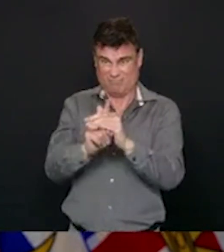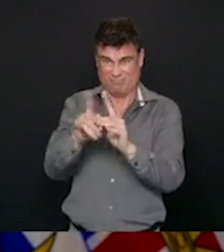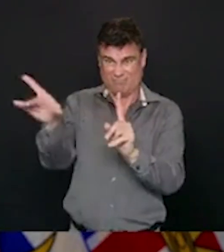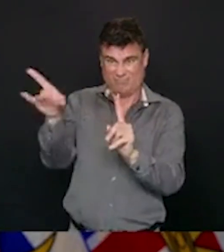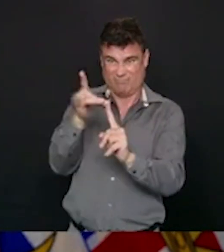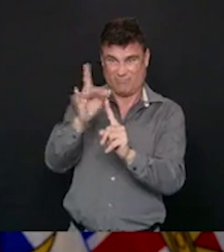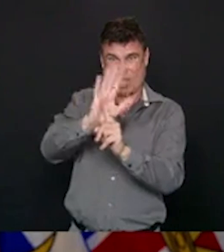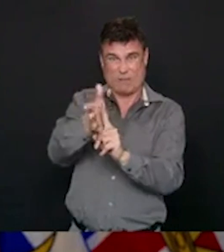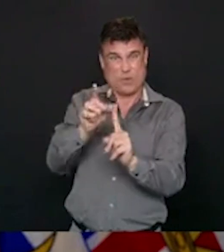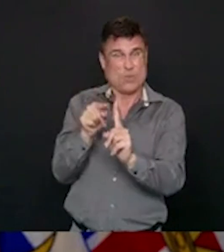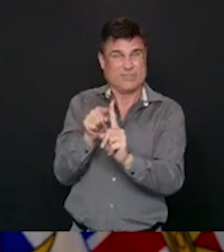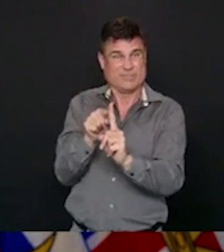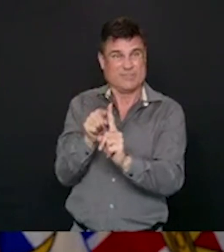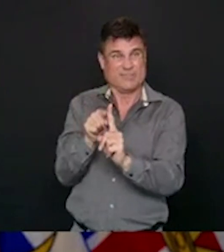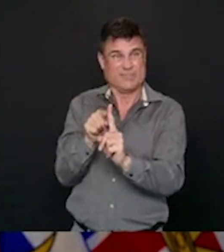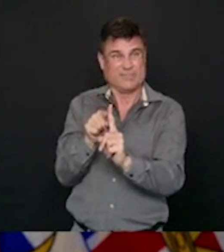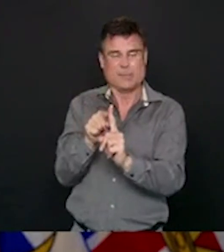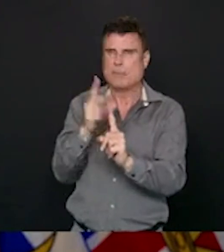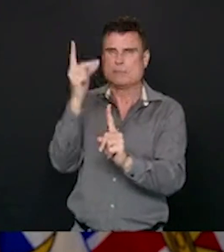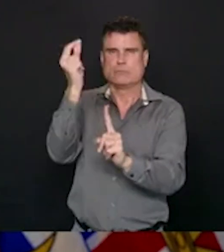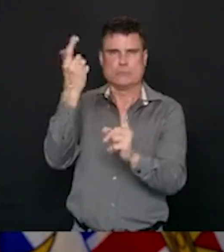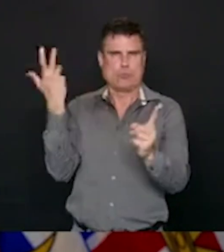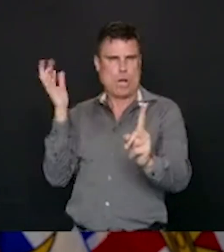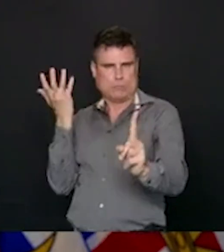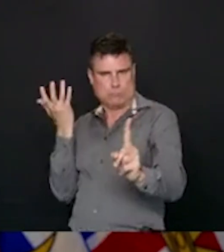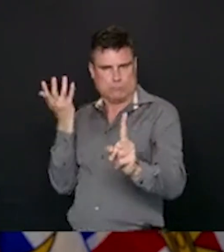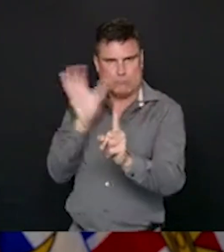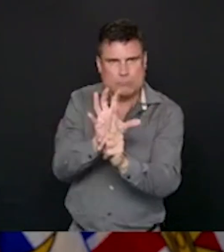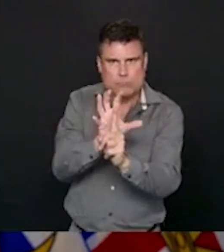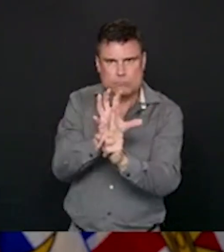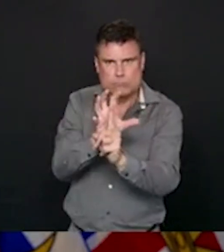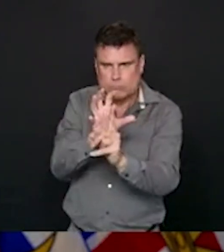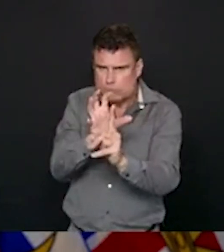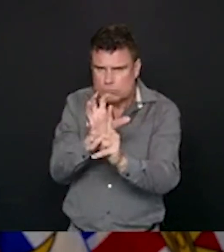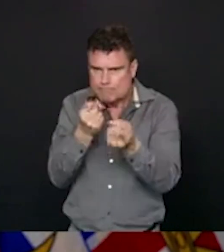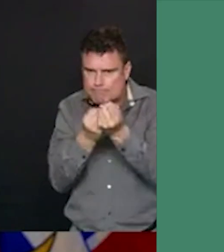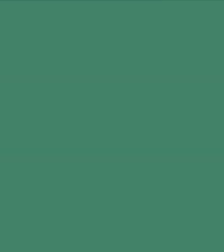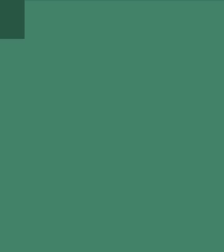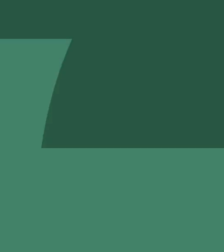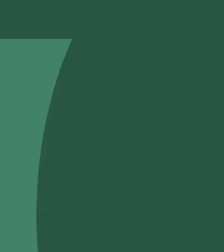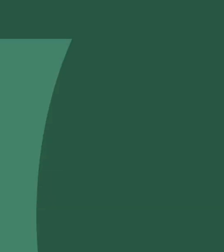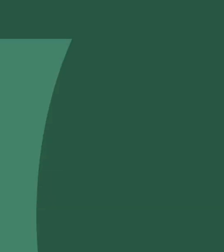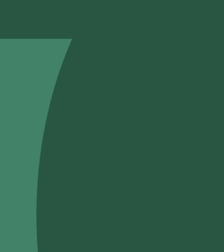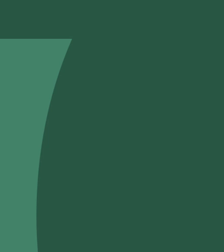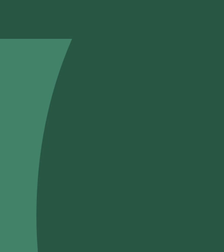very quickly. So that's the best I can do for prognosticating.